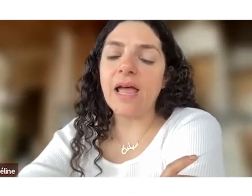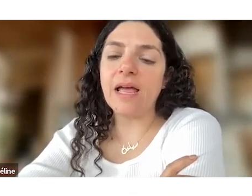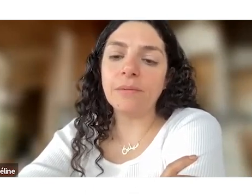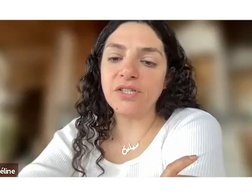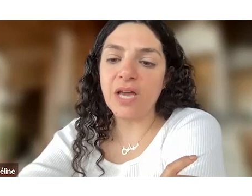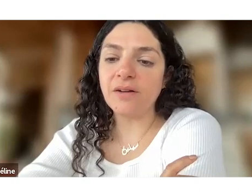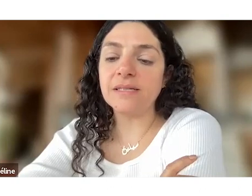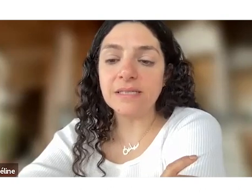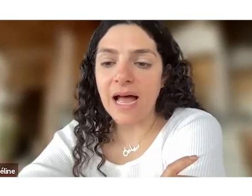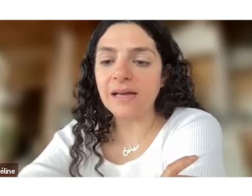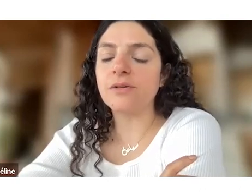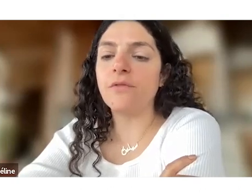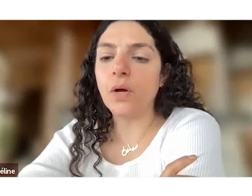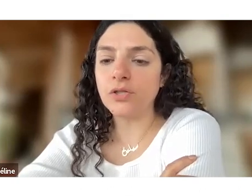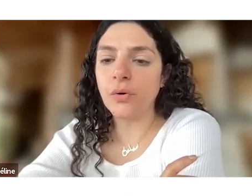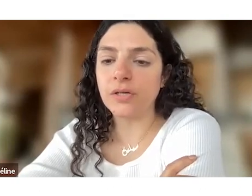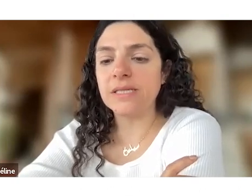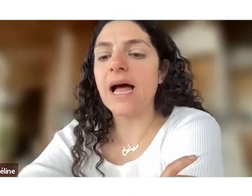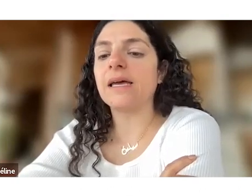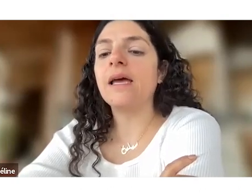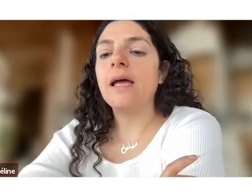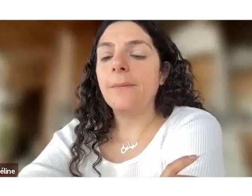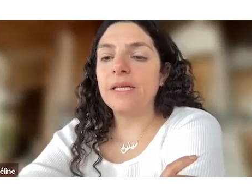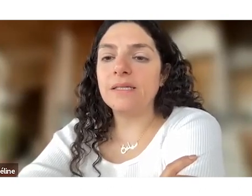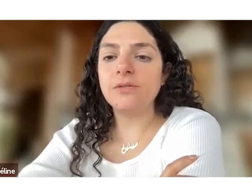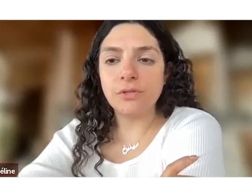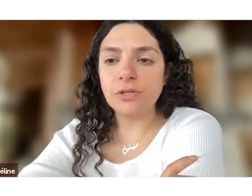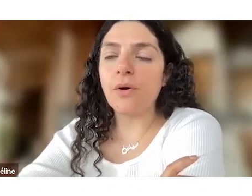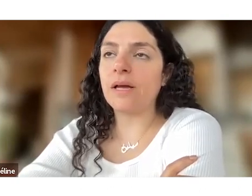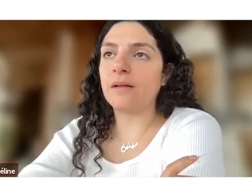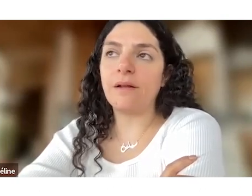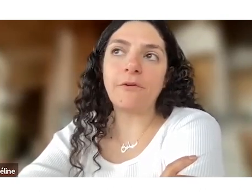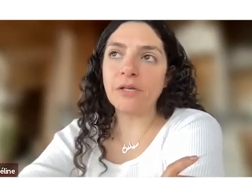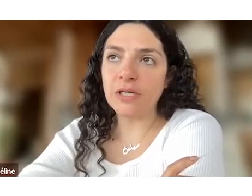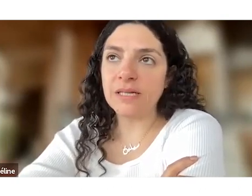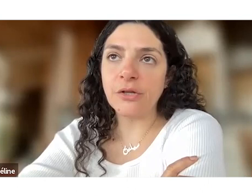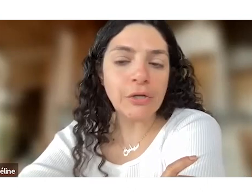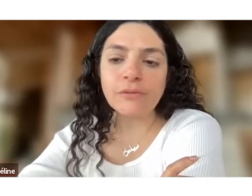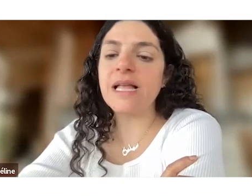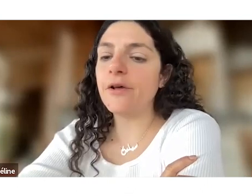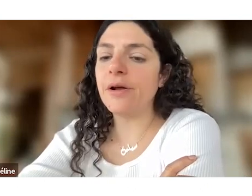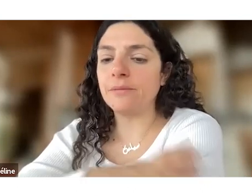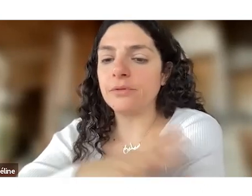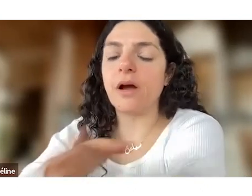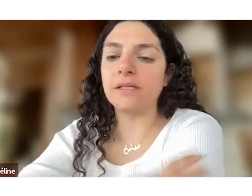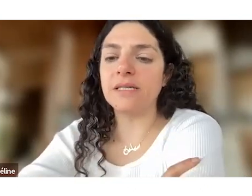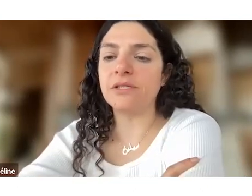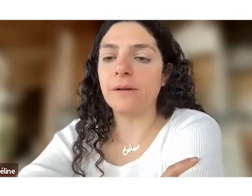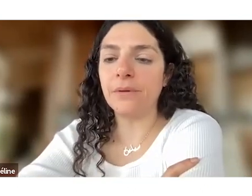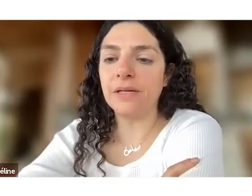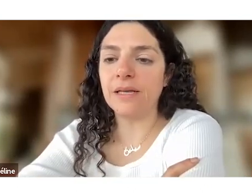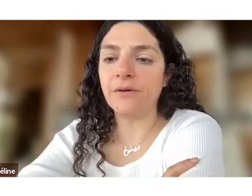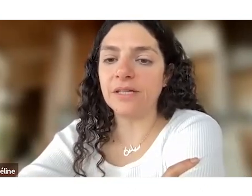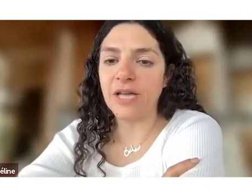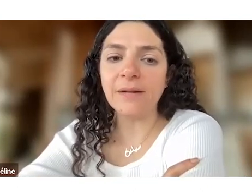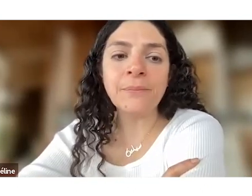saved and will be shared in Slack. So if you want to join our Slack, please do so. The information is in the newsletter, and I'm sure our team is going